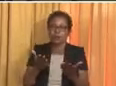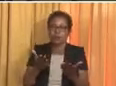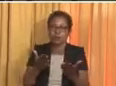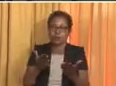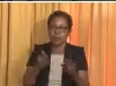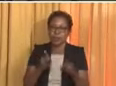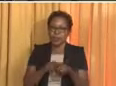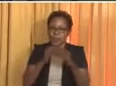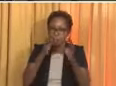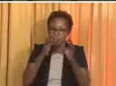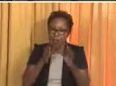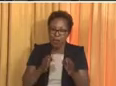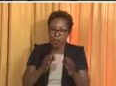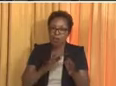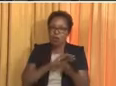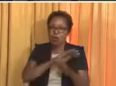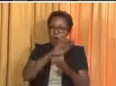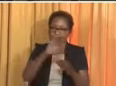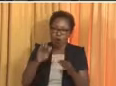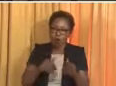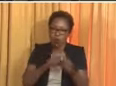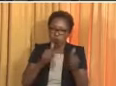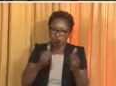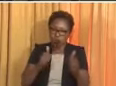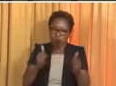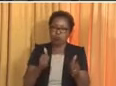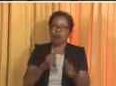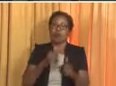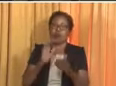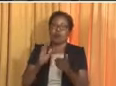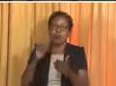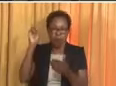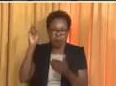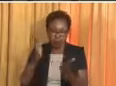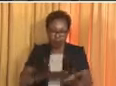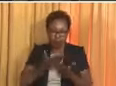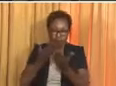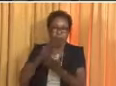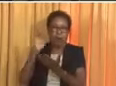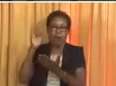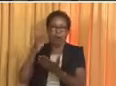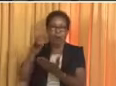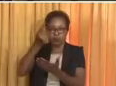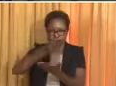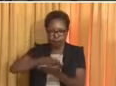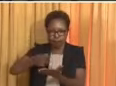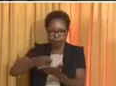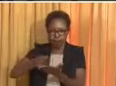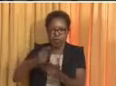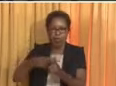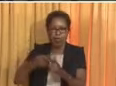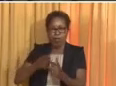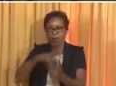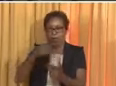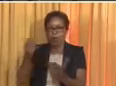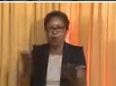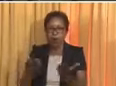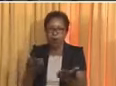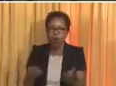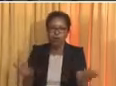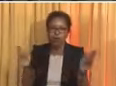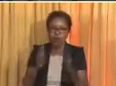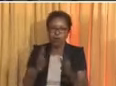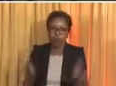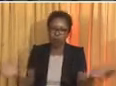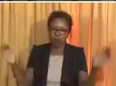And if Parliament passes the bill, it is submitted to the President for assent. It then goes to referendum where the majority of voters